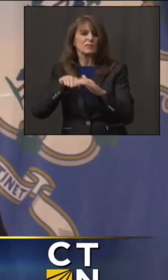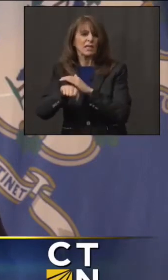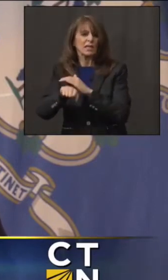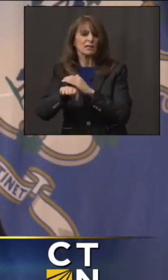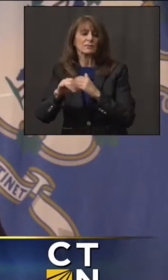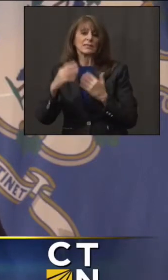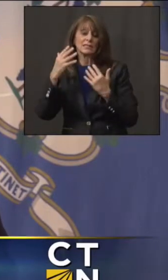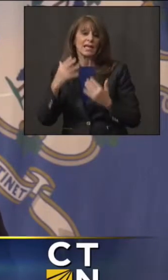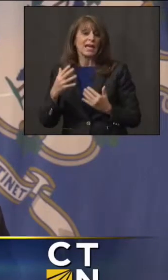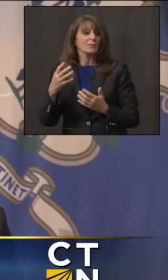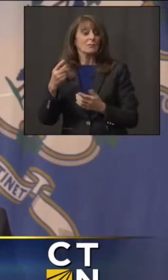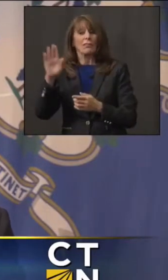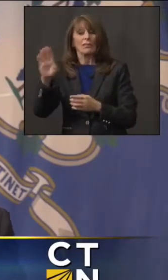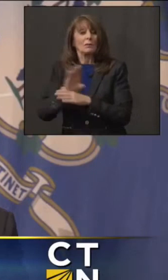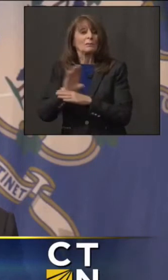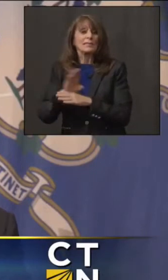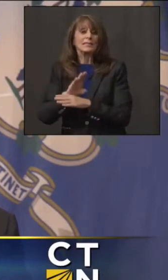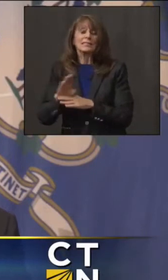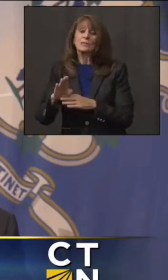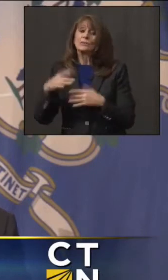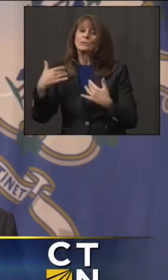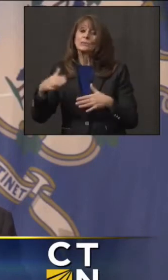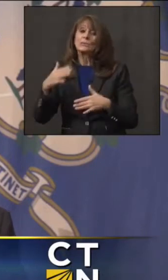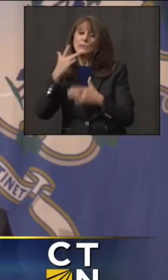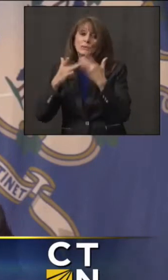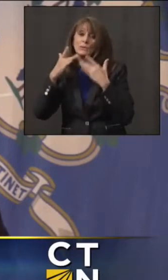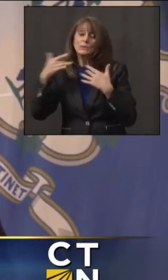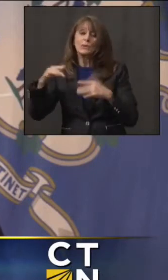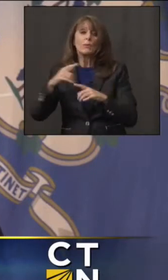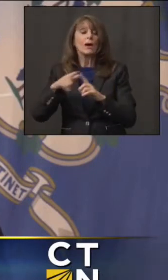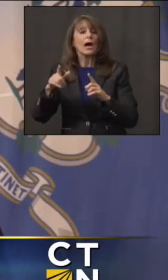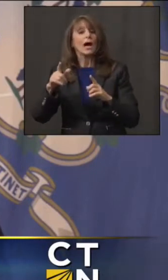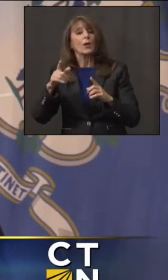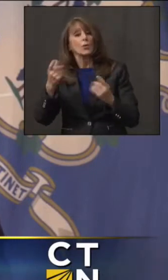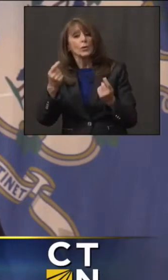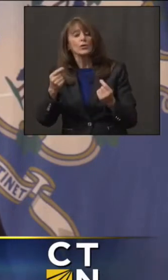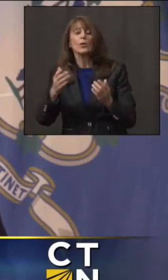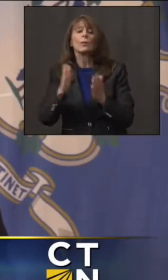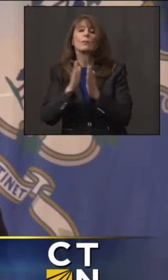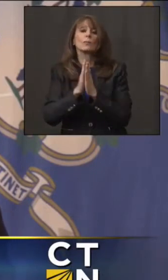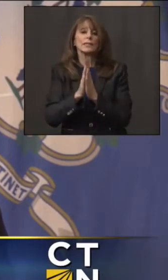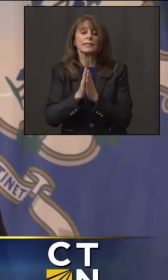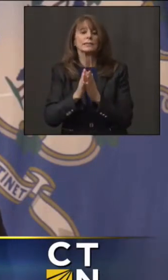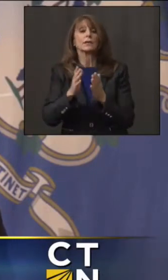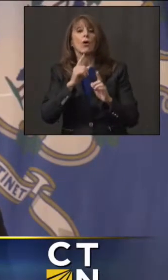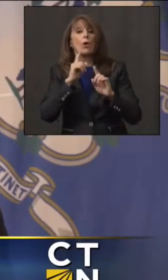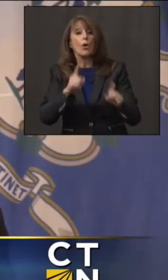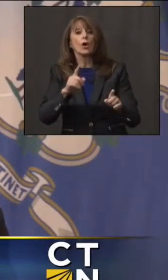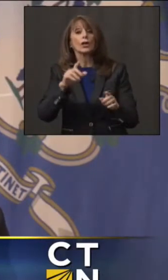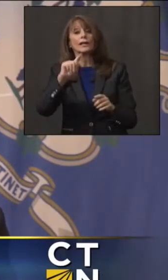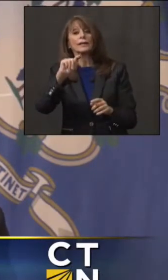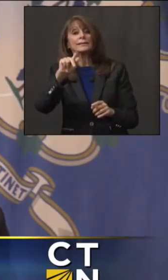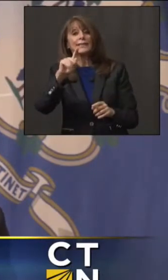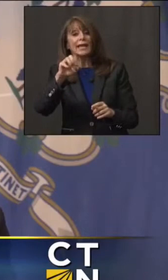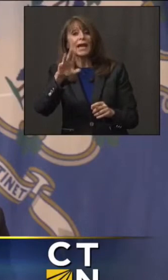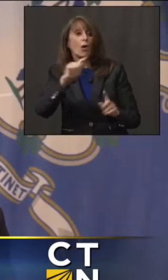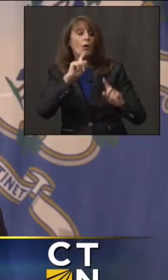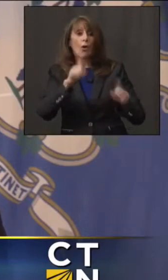them economically, that's not a good thing, which is why I remind people all the time to do takeout. So I think we've got a decent balance